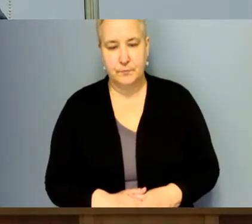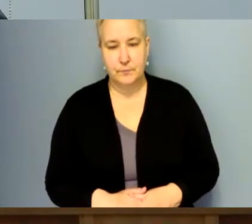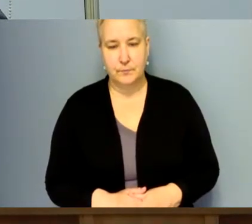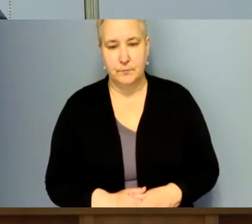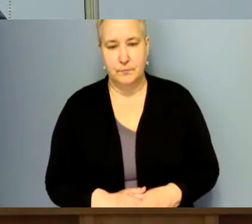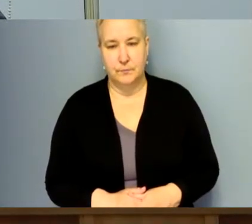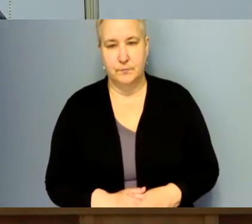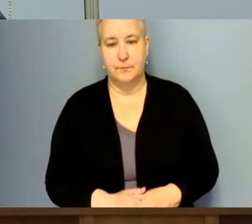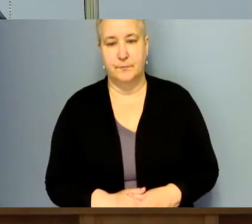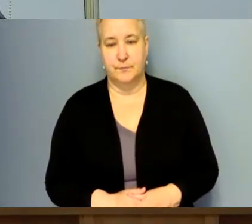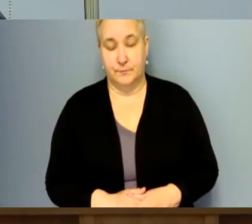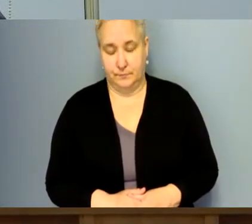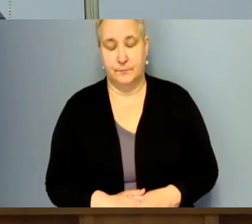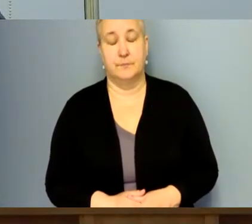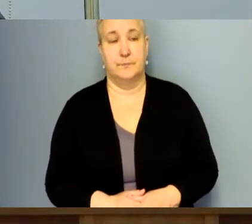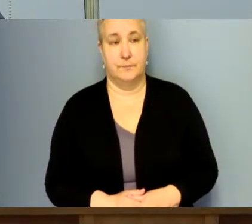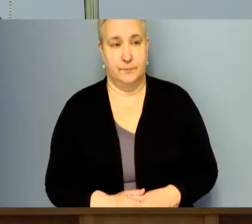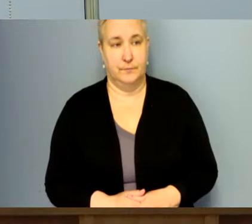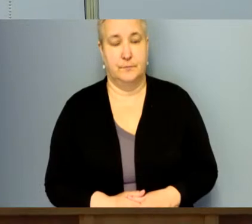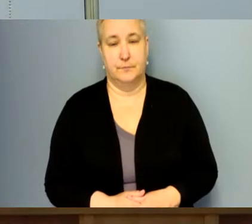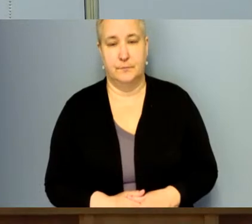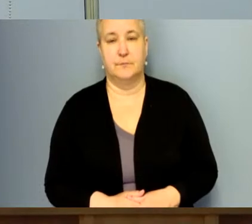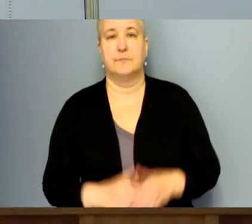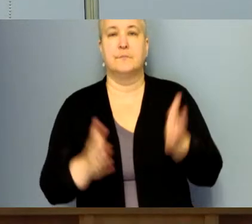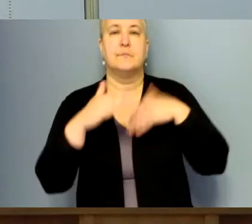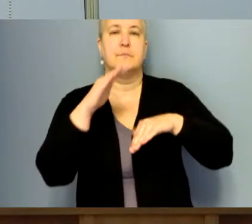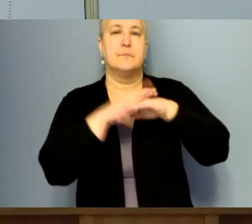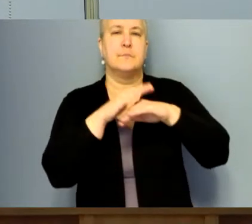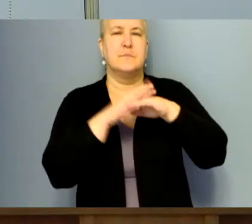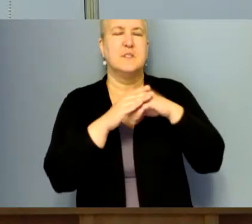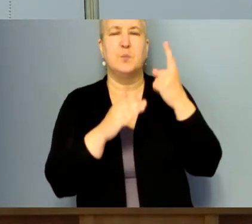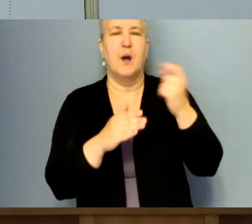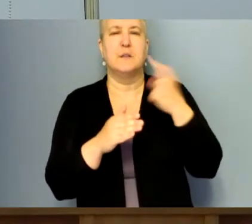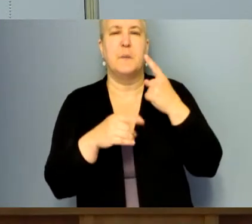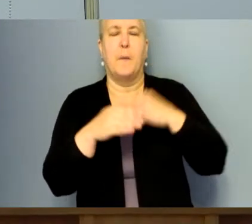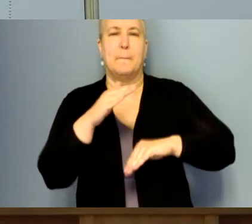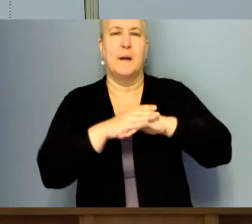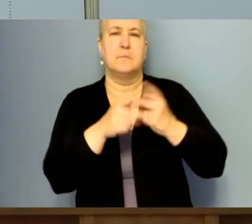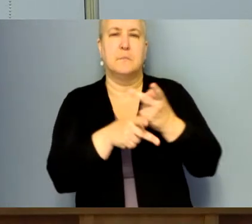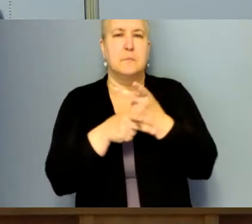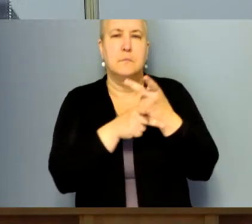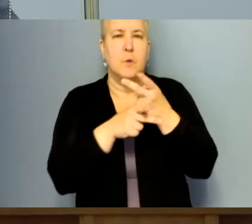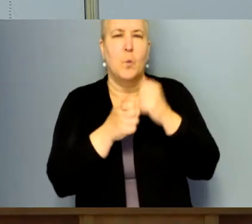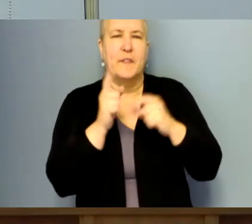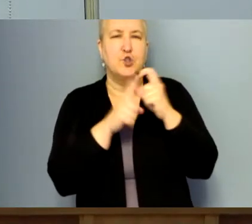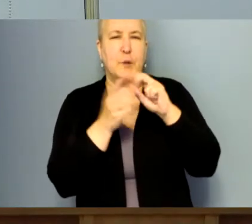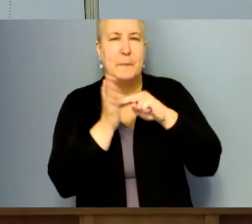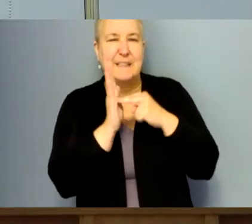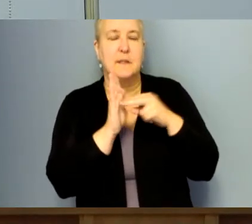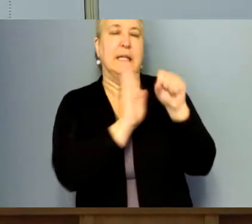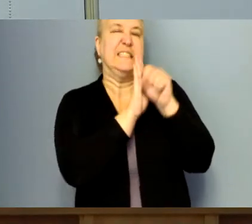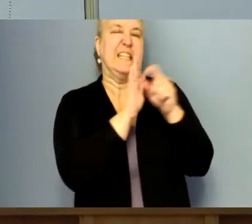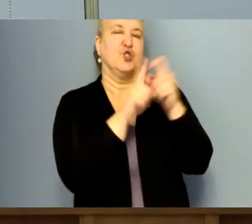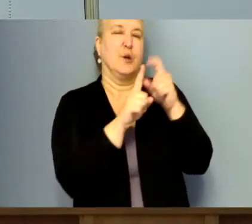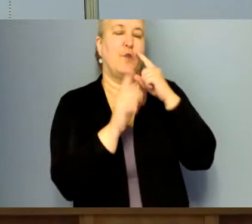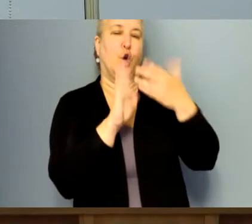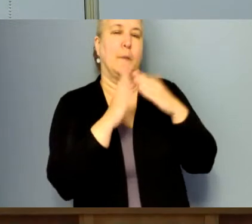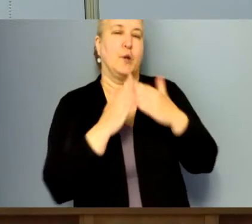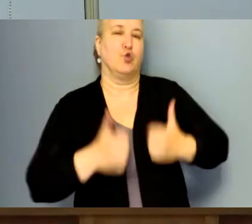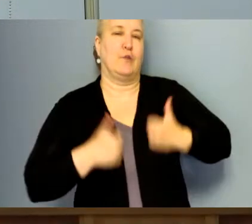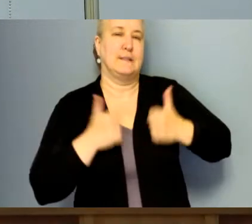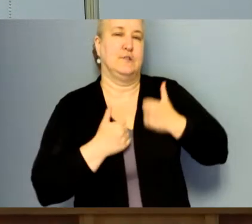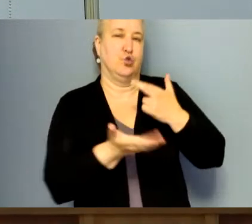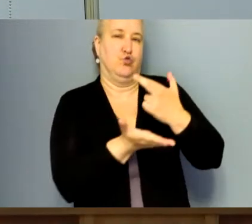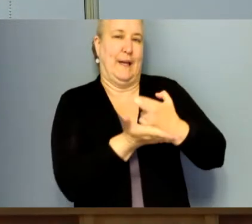And the other item, maximum supervision. Somebody asked about maximum supervision, what that term means. A state term for community residential